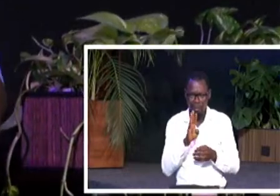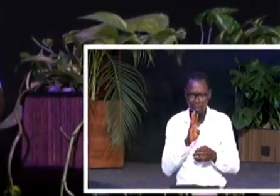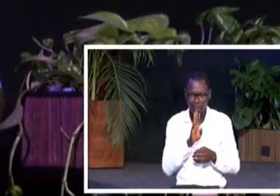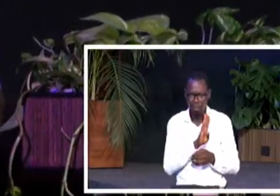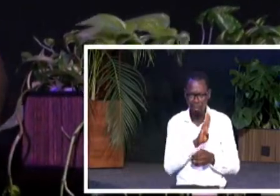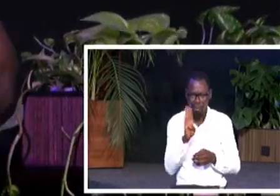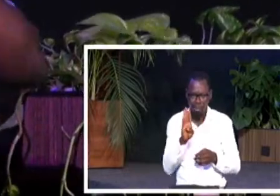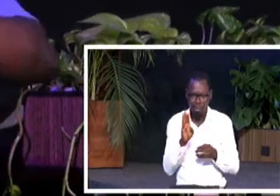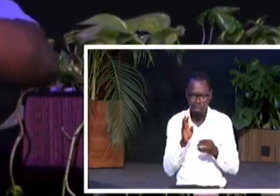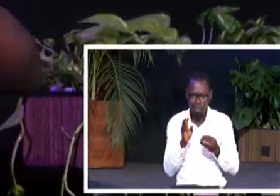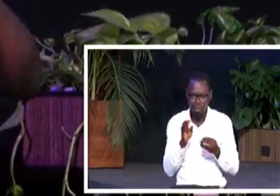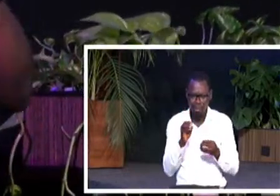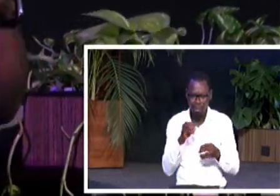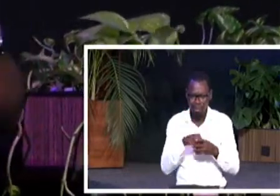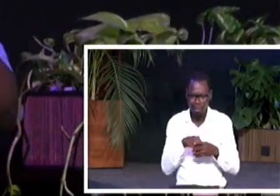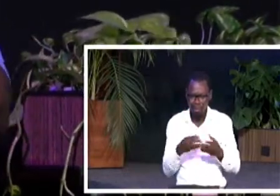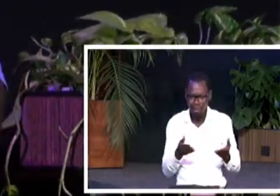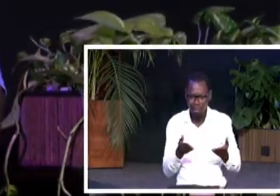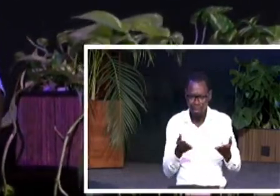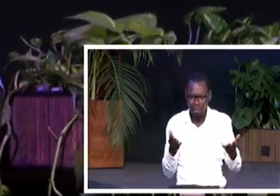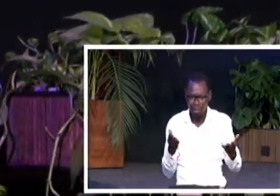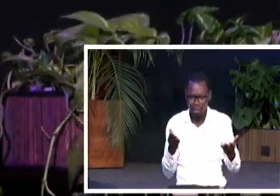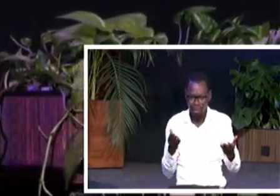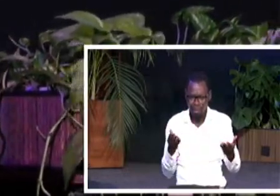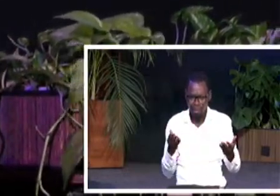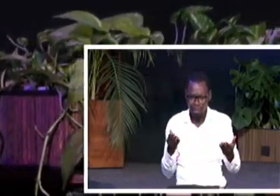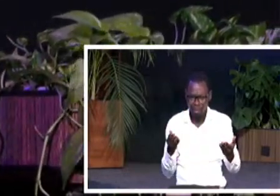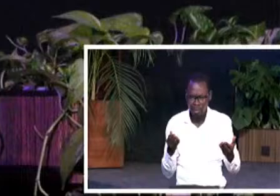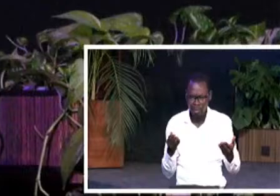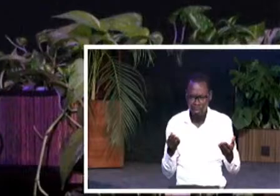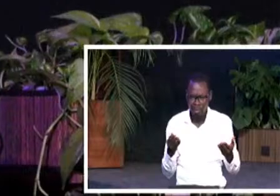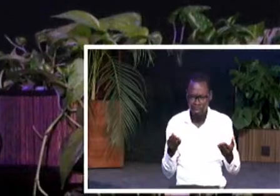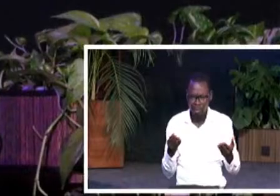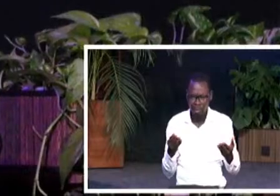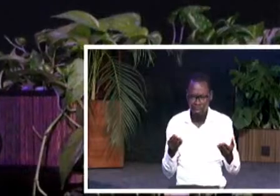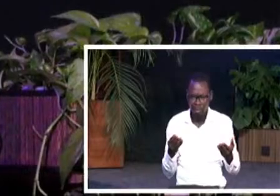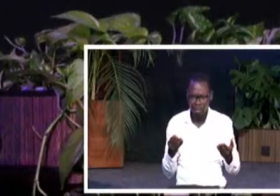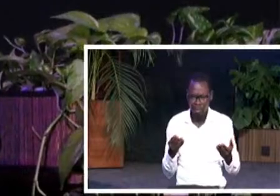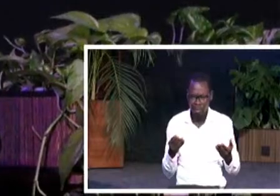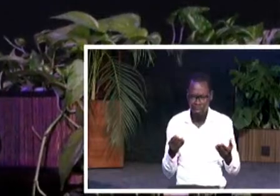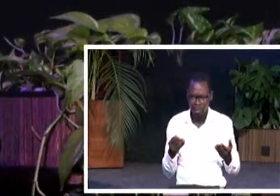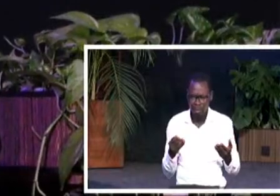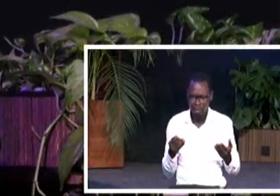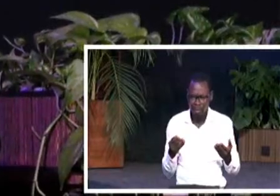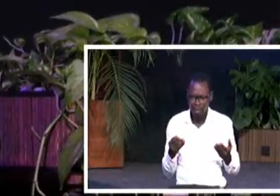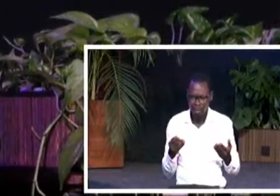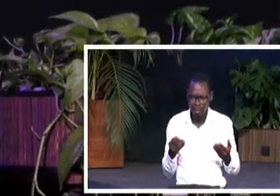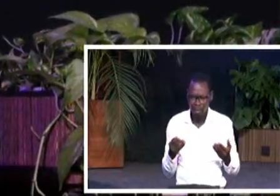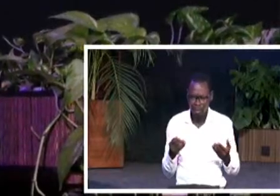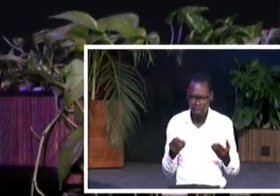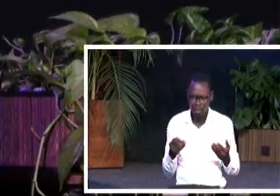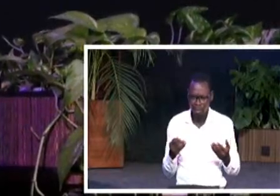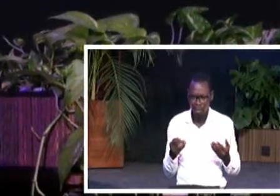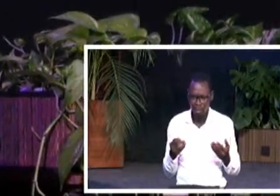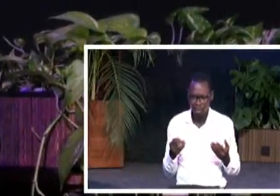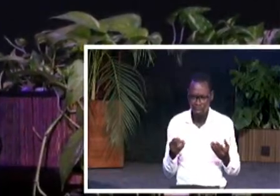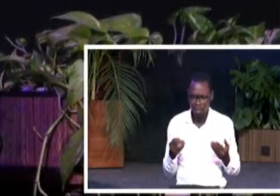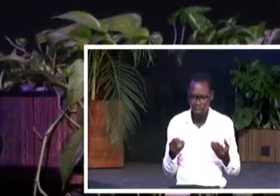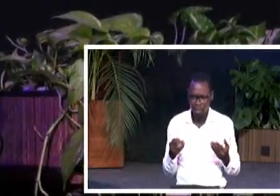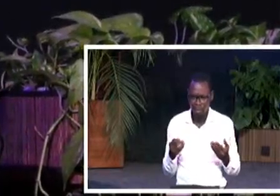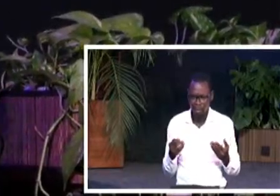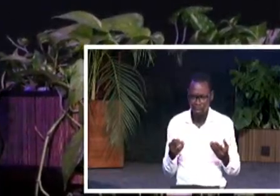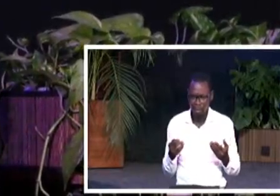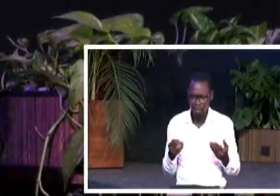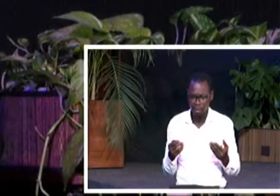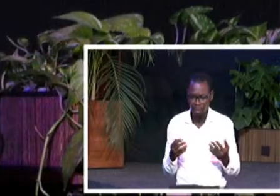very innovative. They will always find novel ways around scarcity or lack. So that's going to happen. We'll innovate around it.